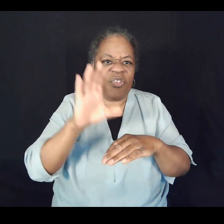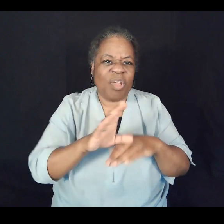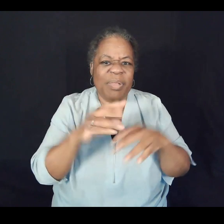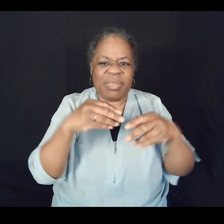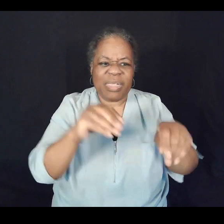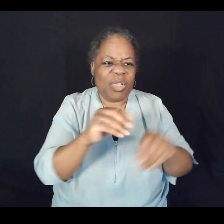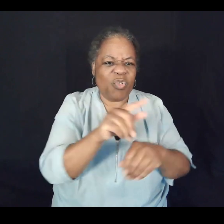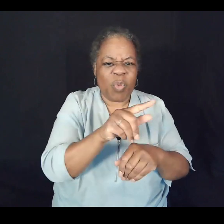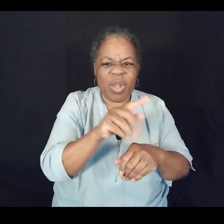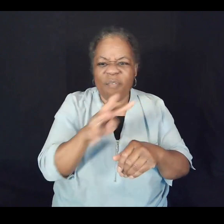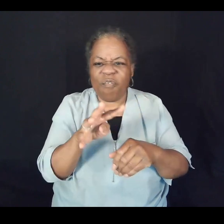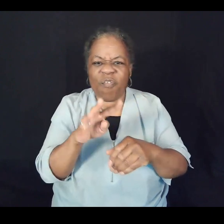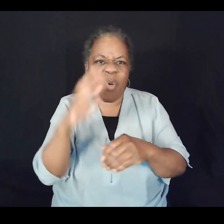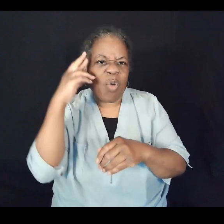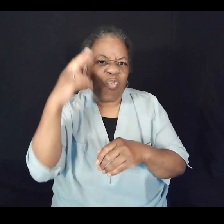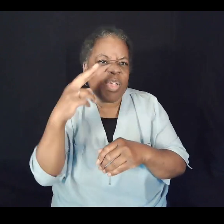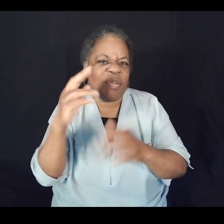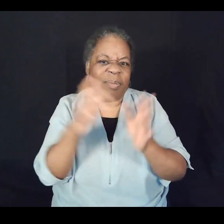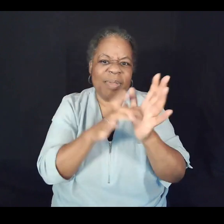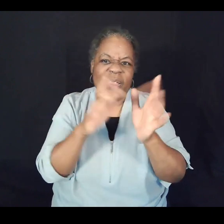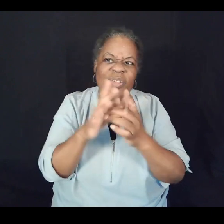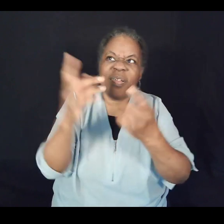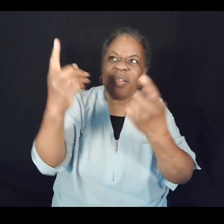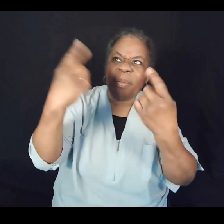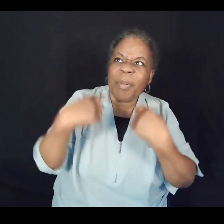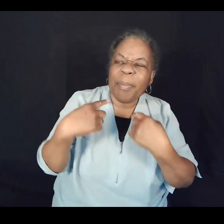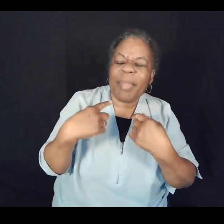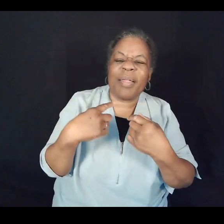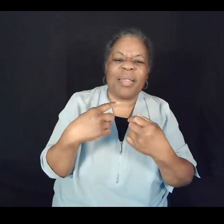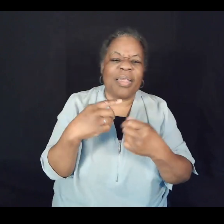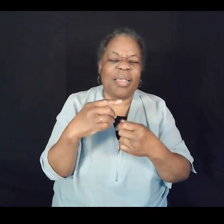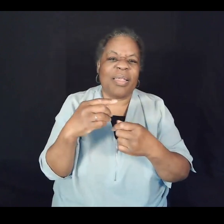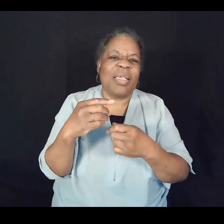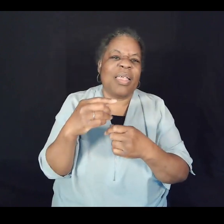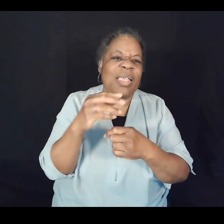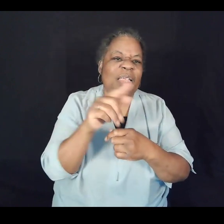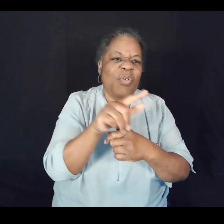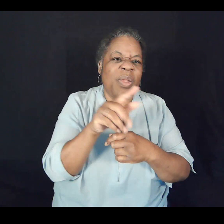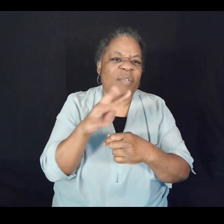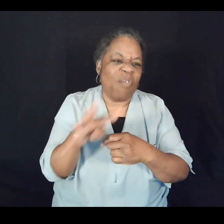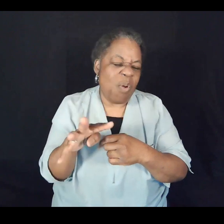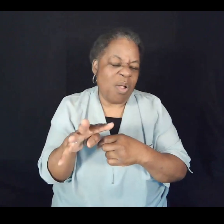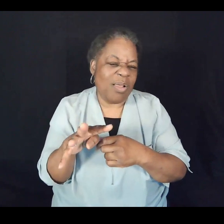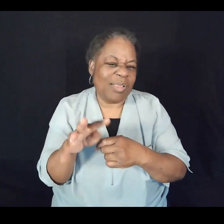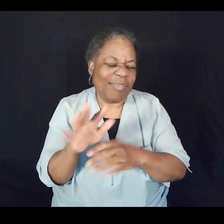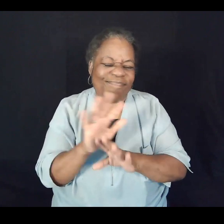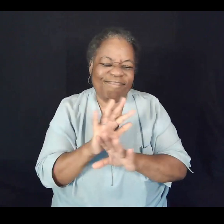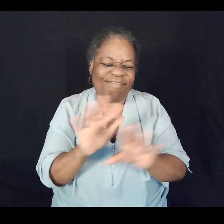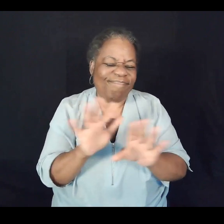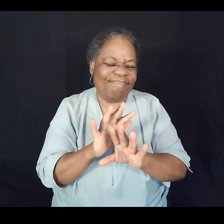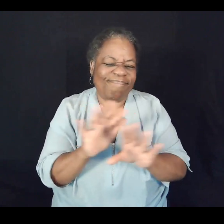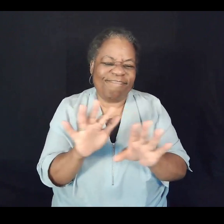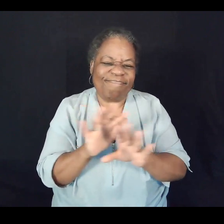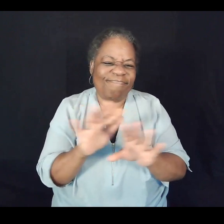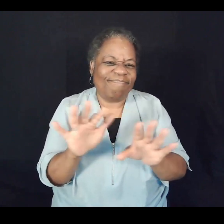reasons why Jesus is coming back in 24, that's a tell that we're desperate.